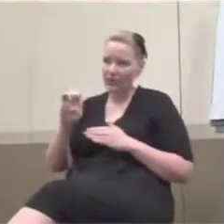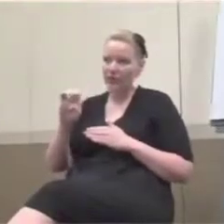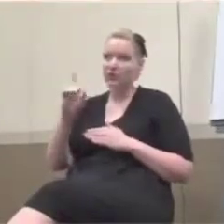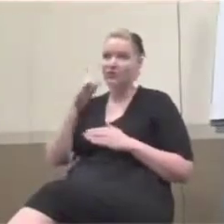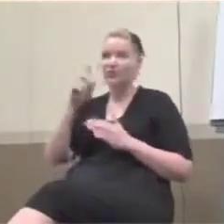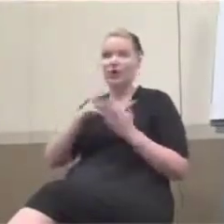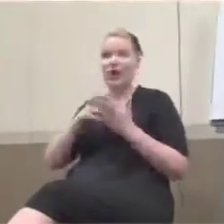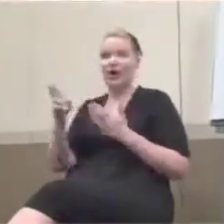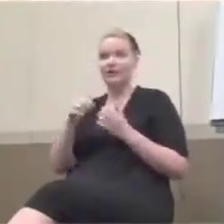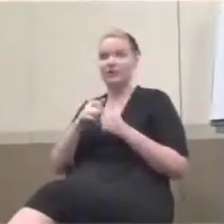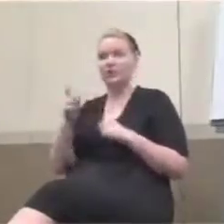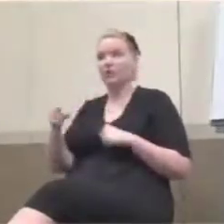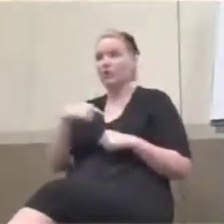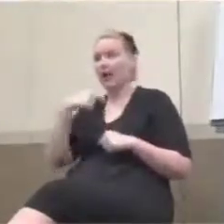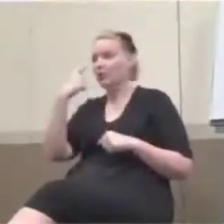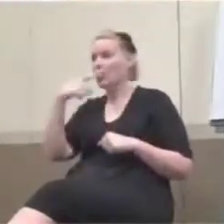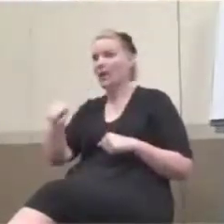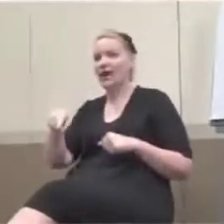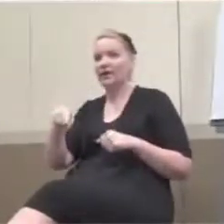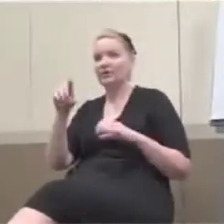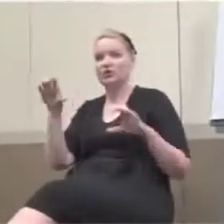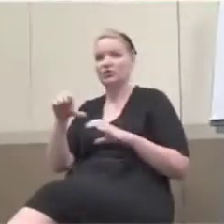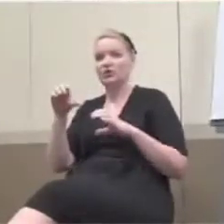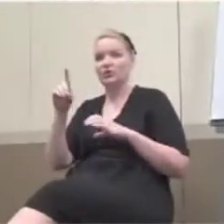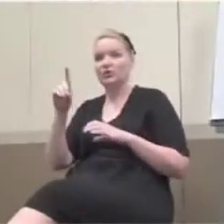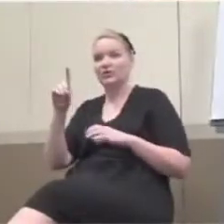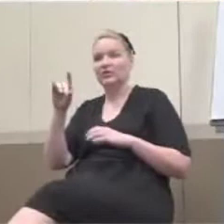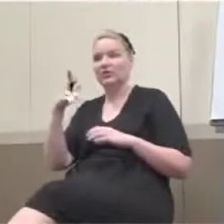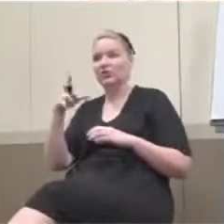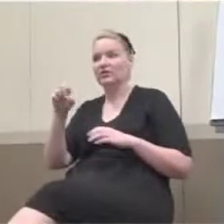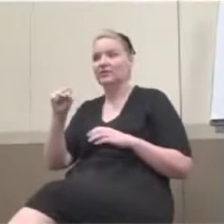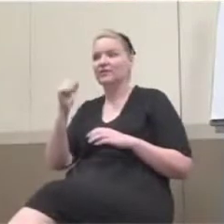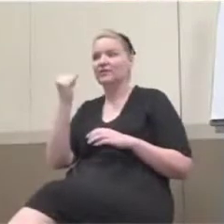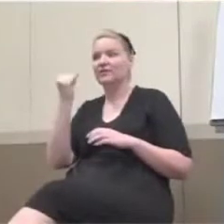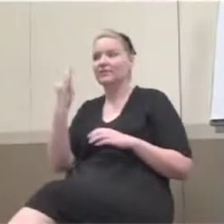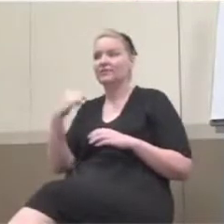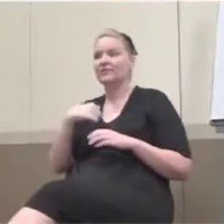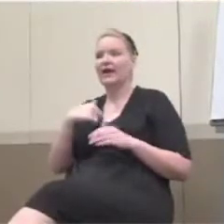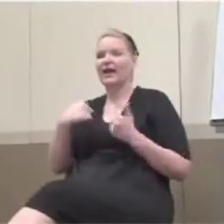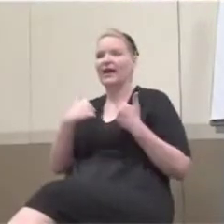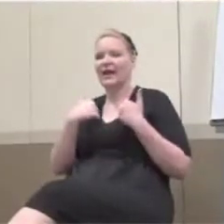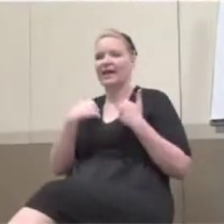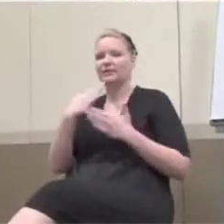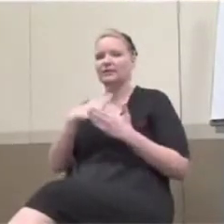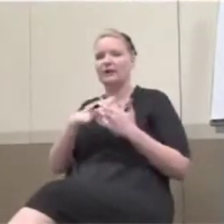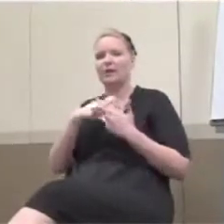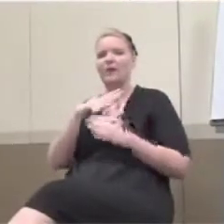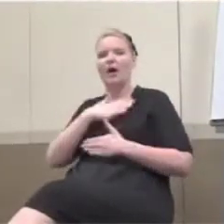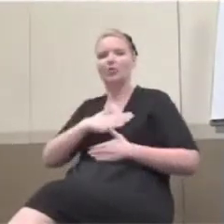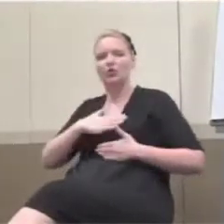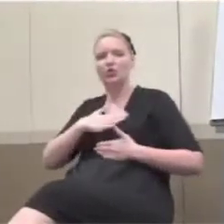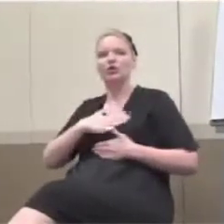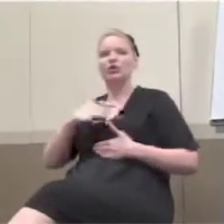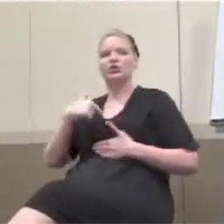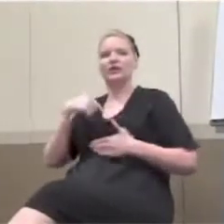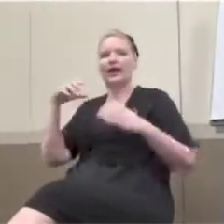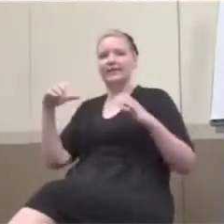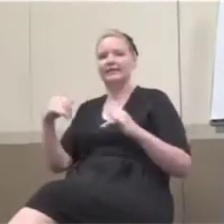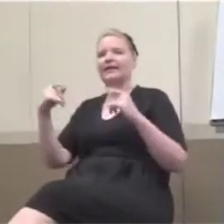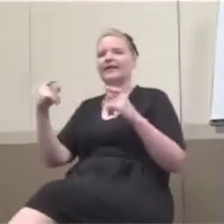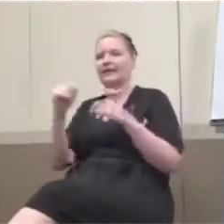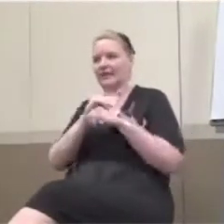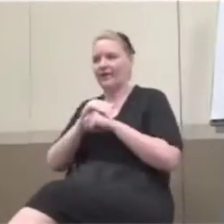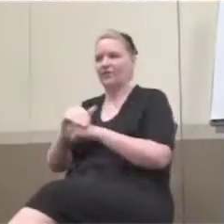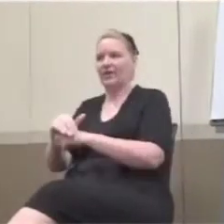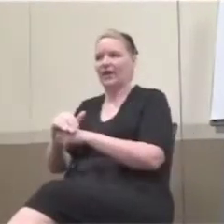be honest with you, I wouldn't mind doing the dishes if I had just the appreciation that I did them every night. I